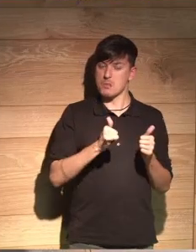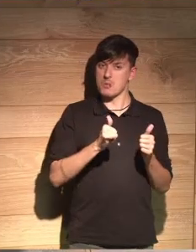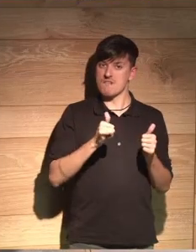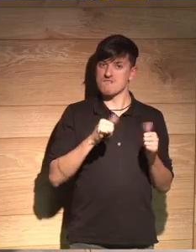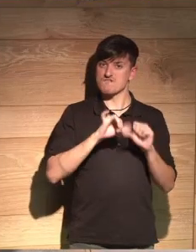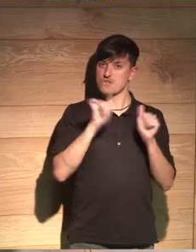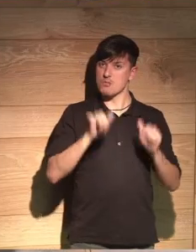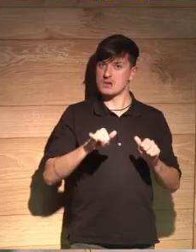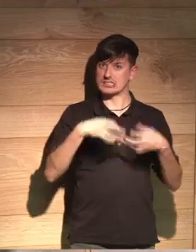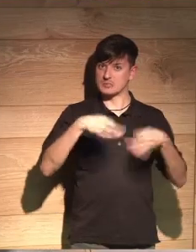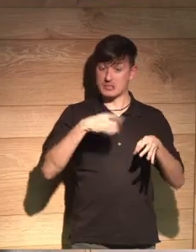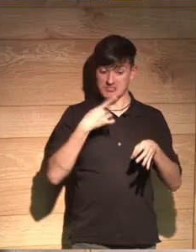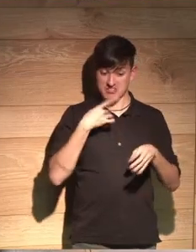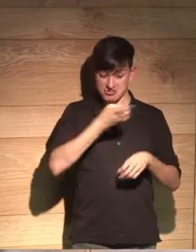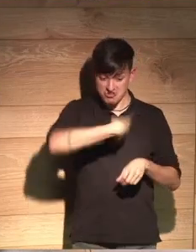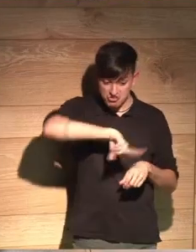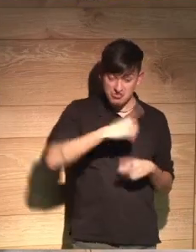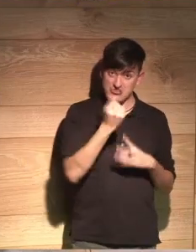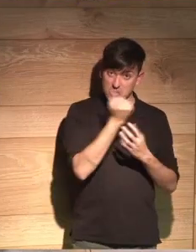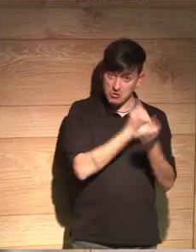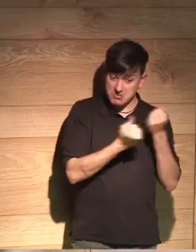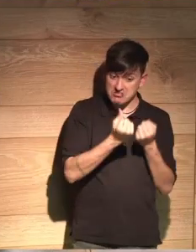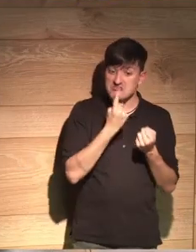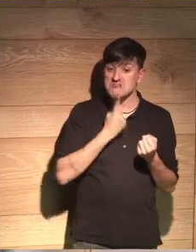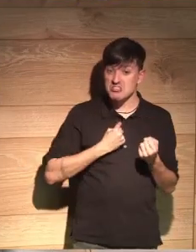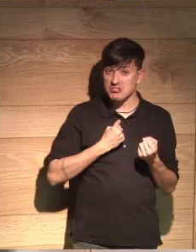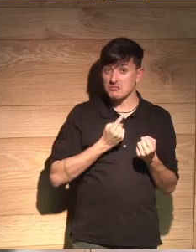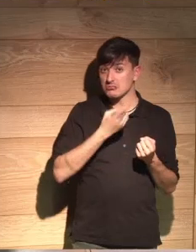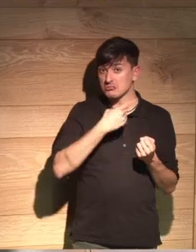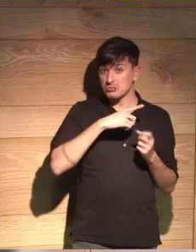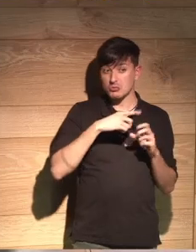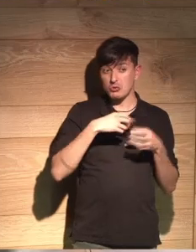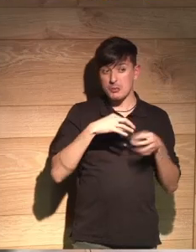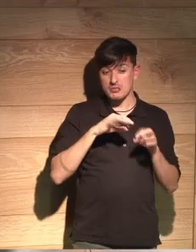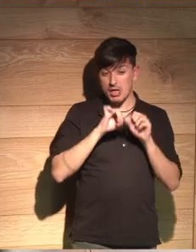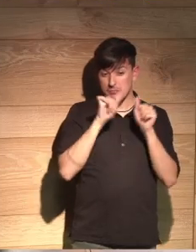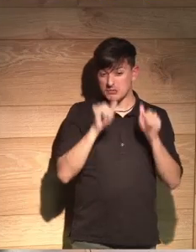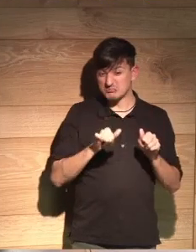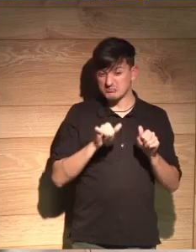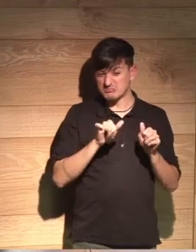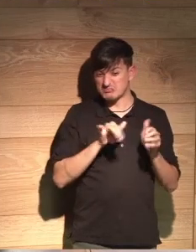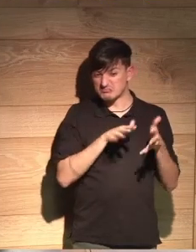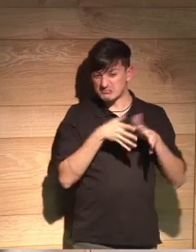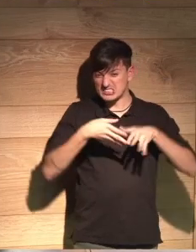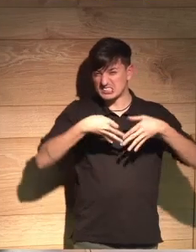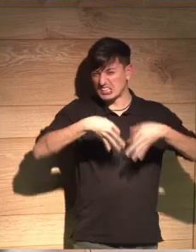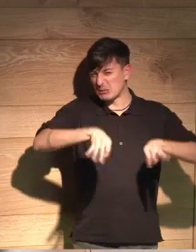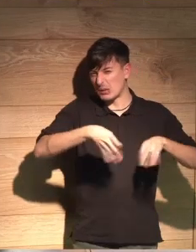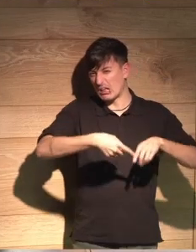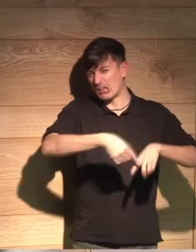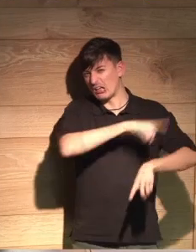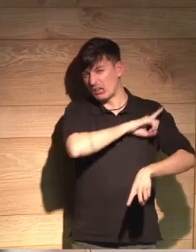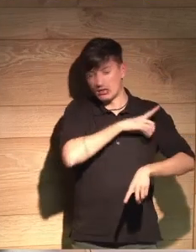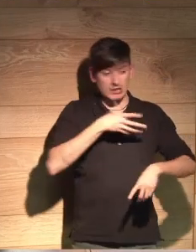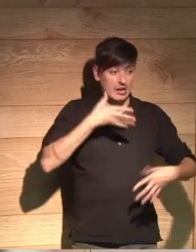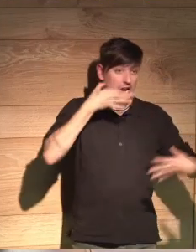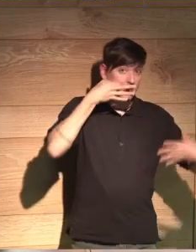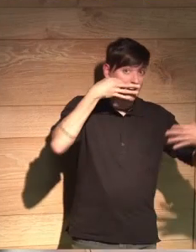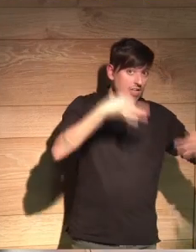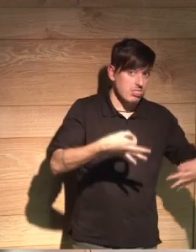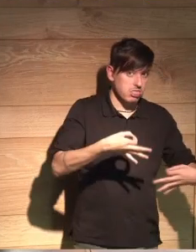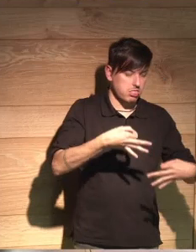in a very simple way. It says, we economists are told that sometimes we develop very